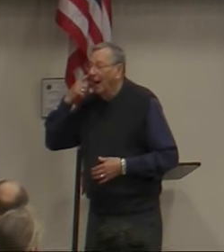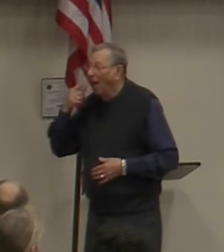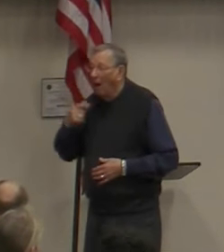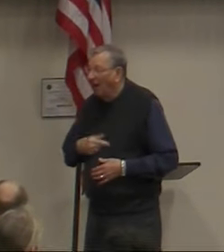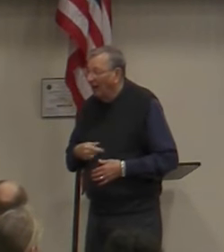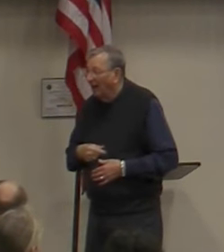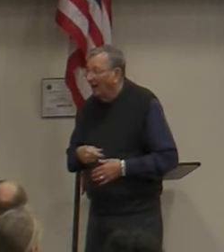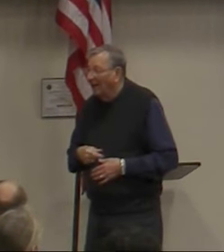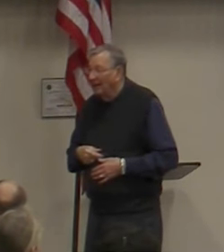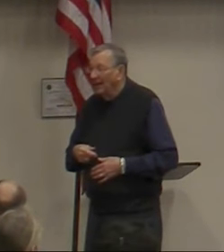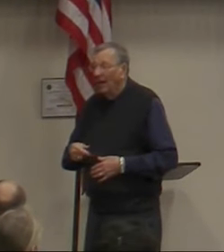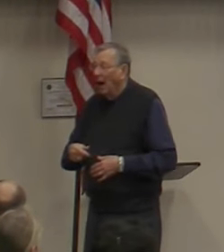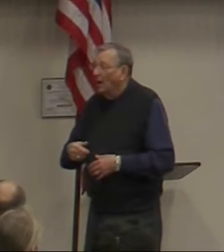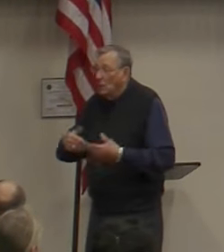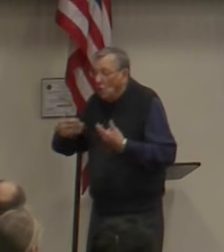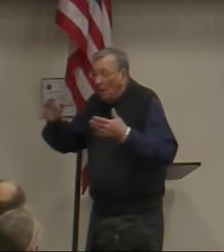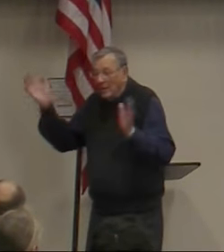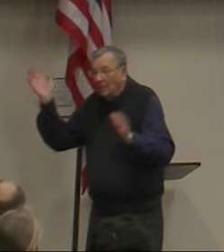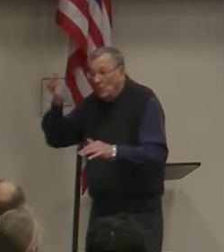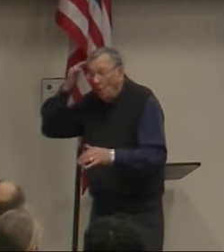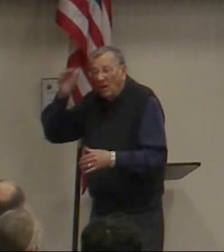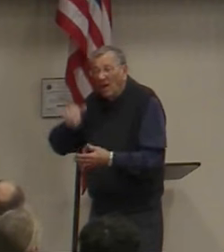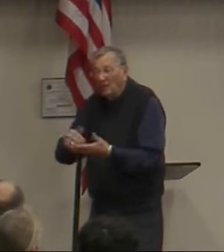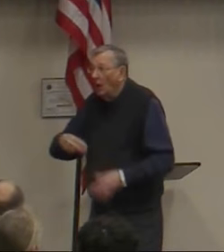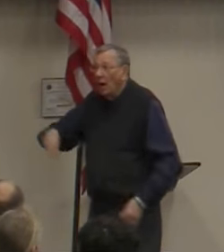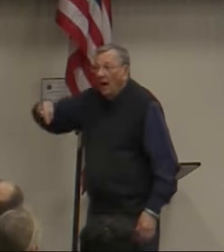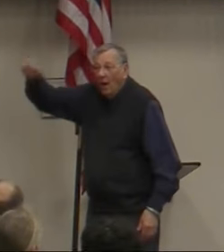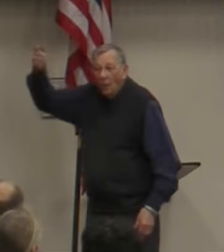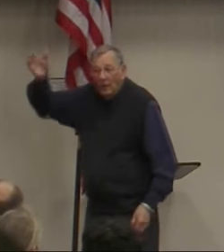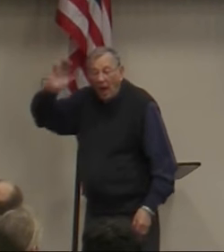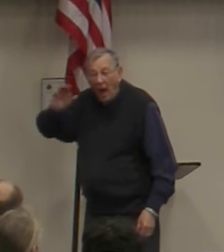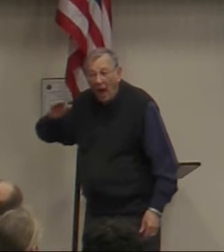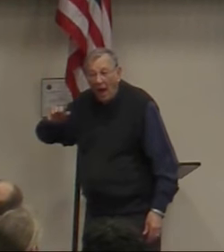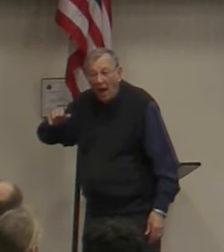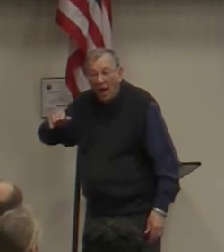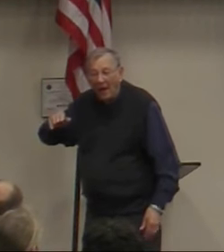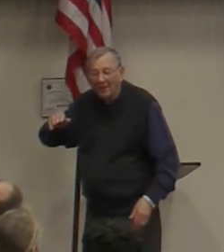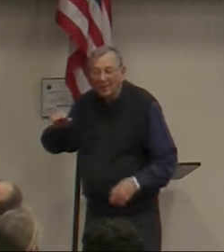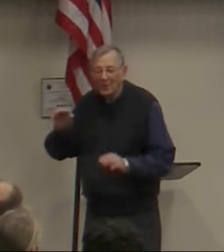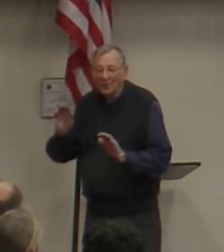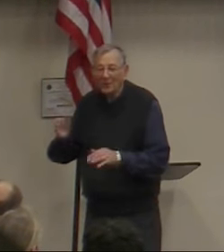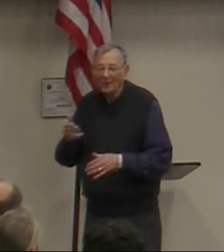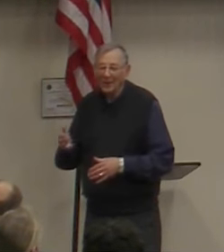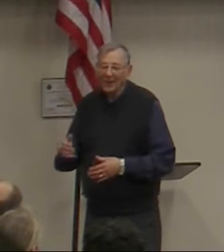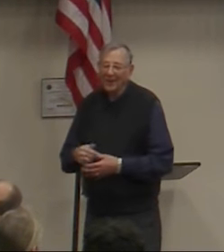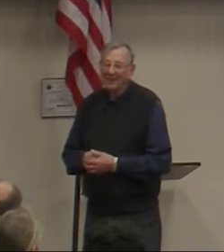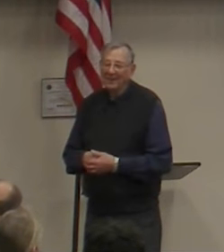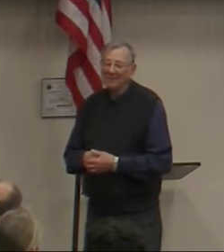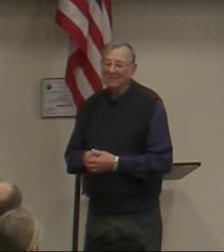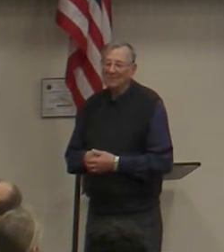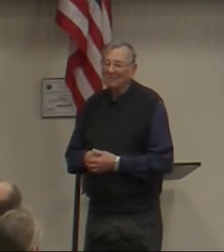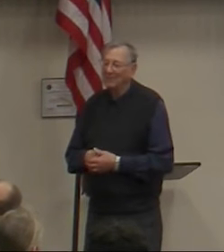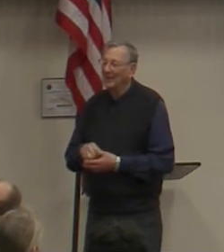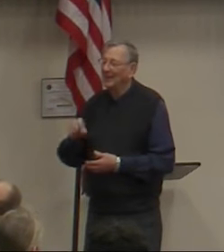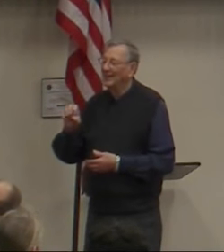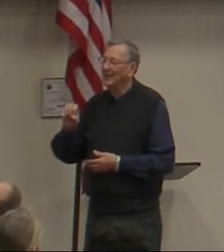for, anything he would have known about. It's a great thing. And then